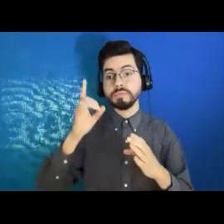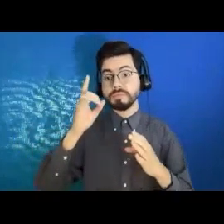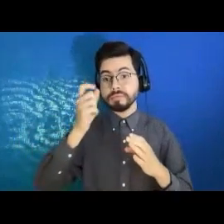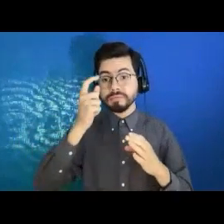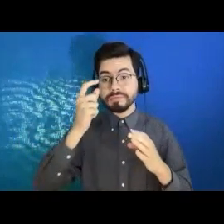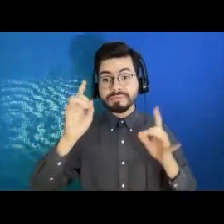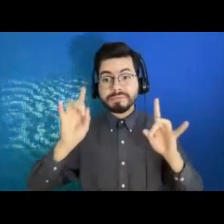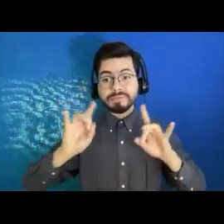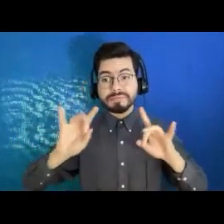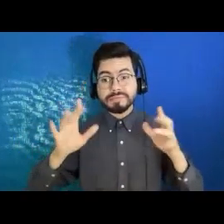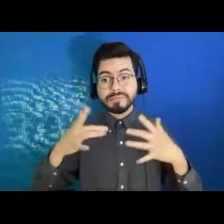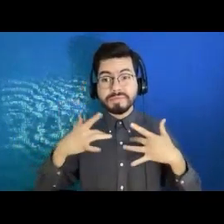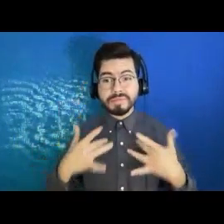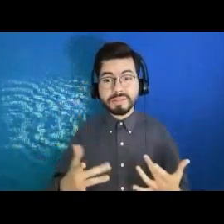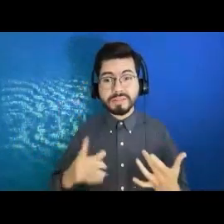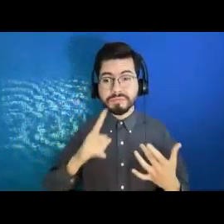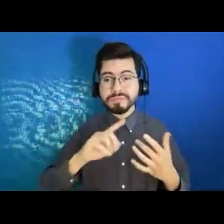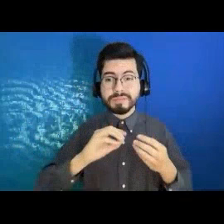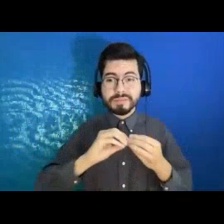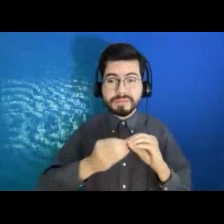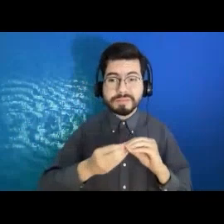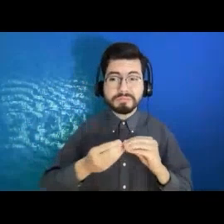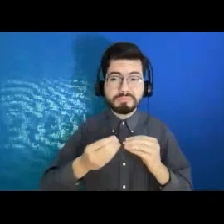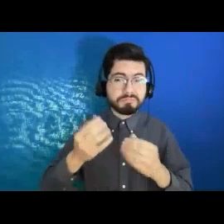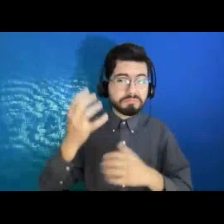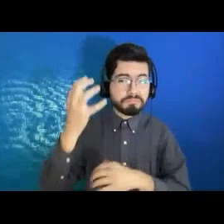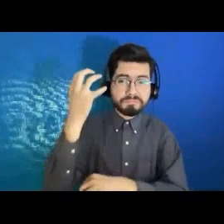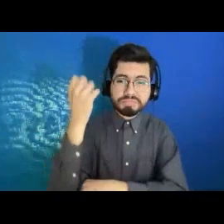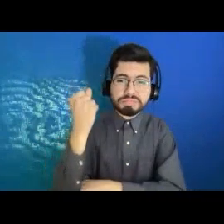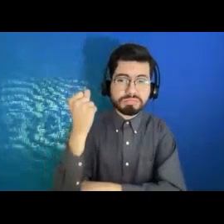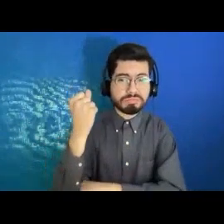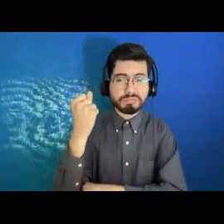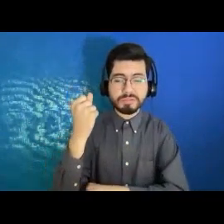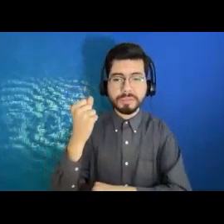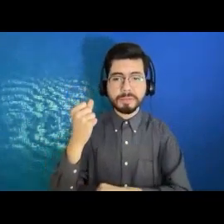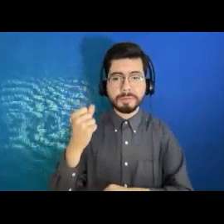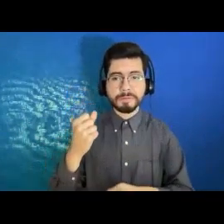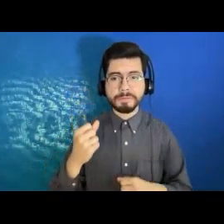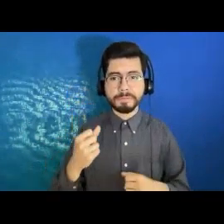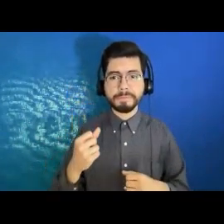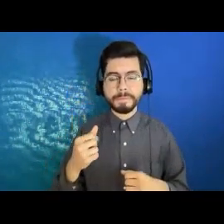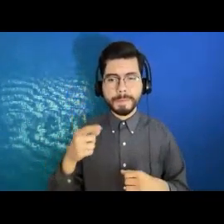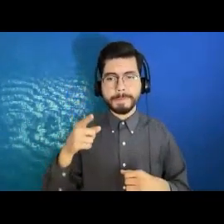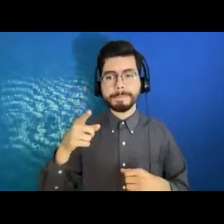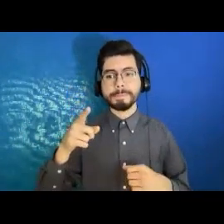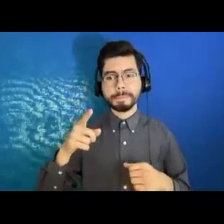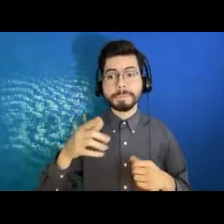got up these massive numbers that have never been seen before, and then it came back down.